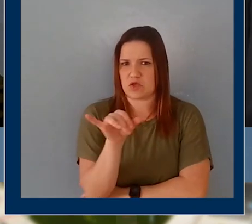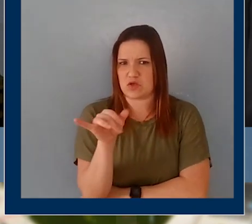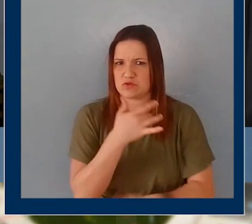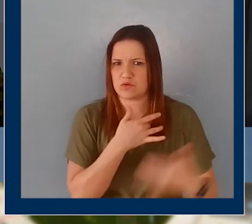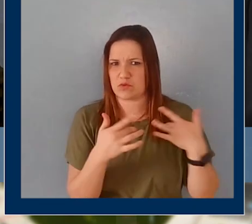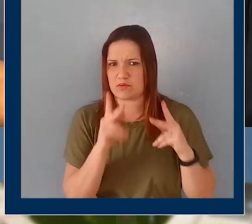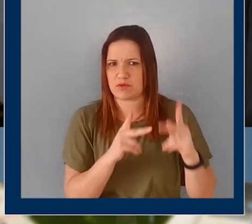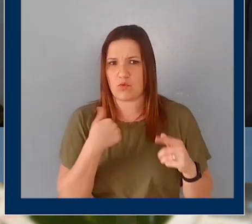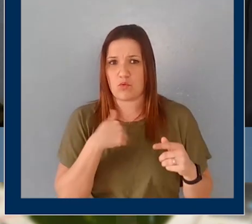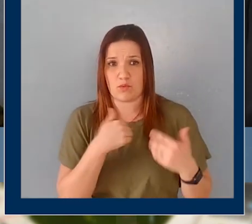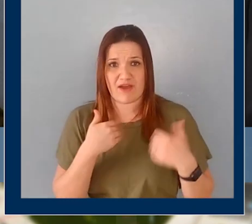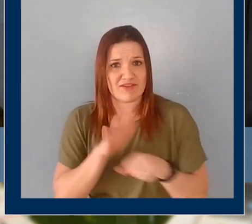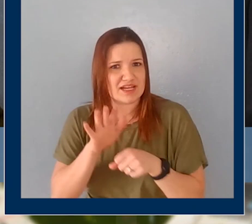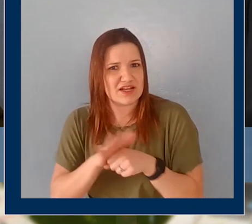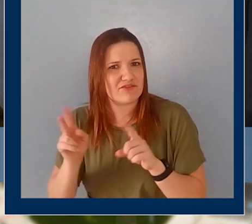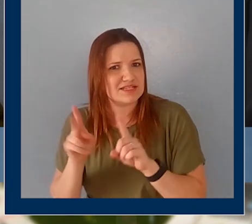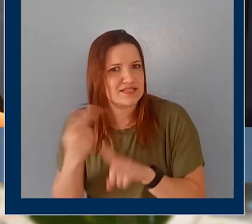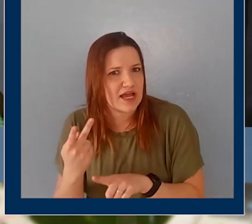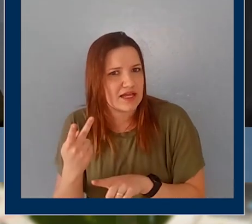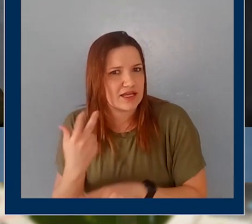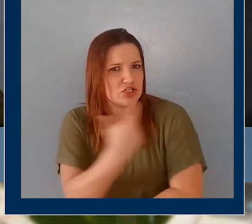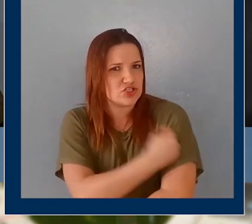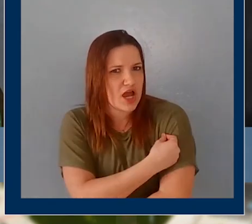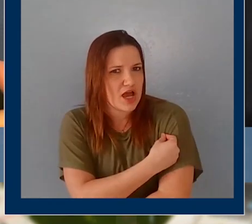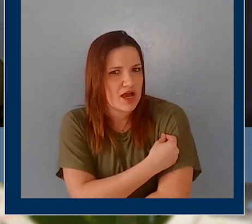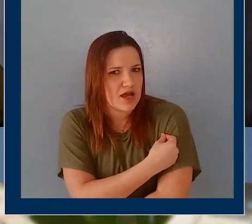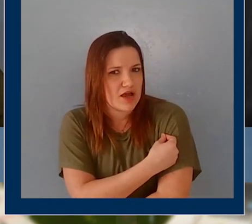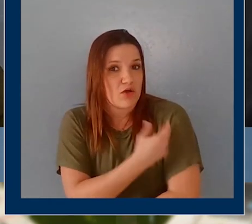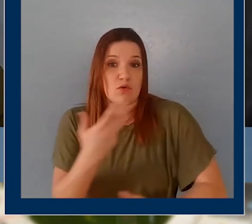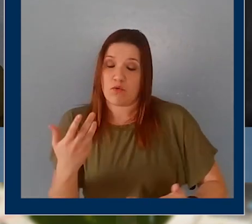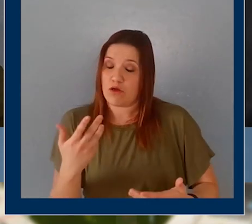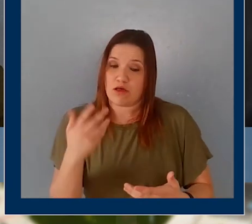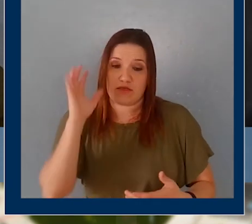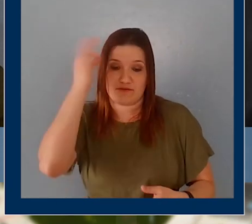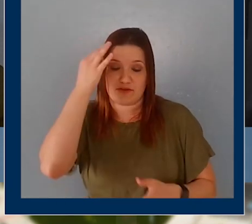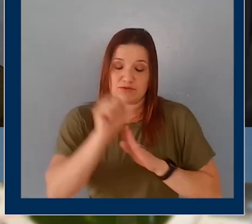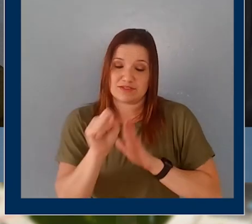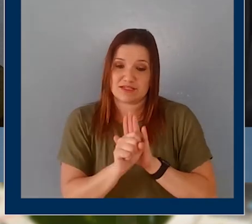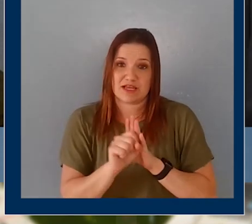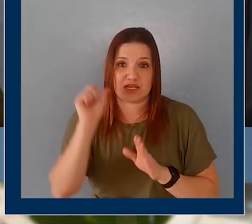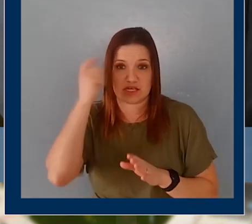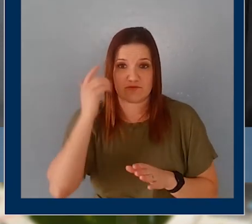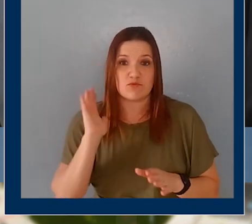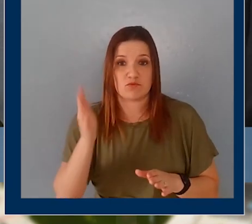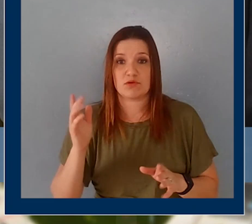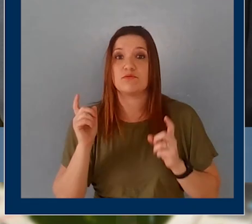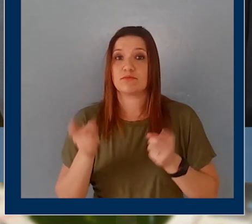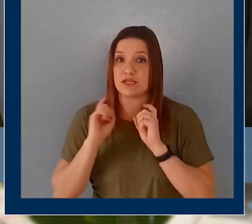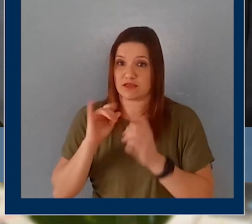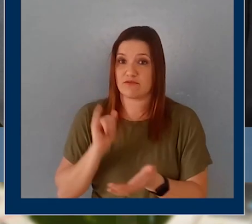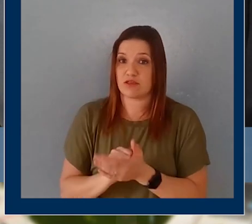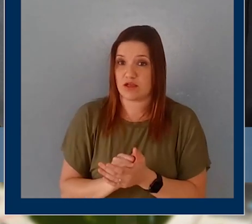So that's also a worry that people have. Will we have enough for that second dose? According to the federal and state